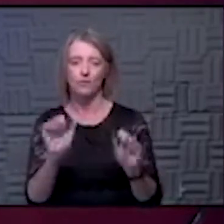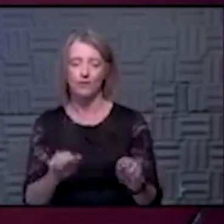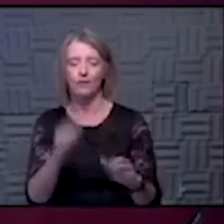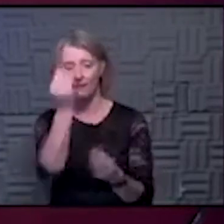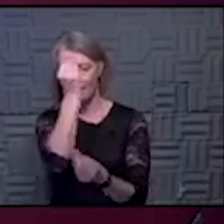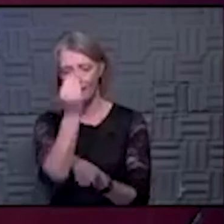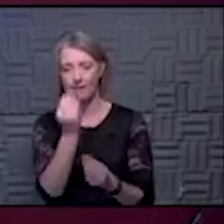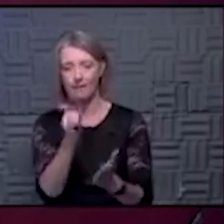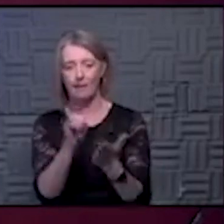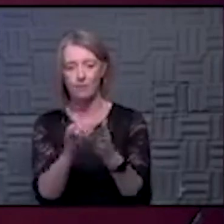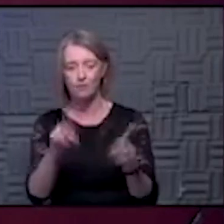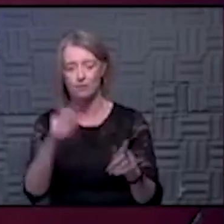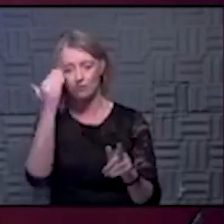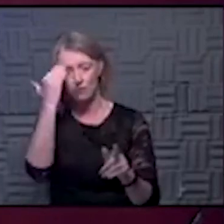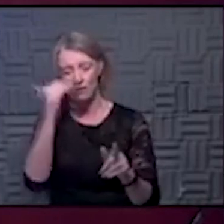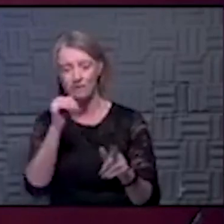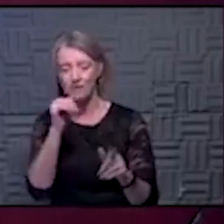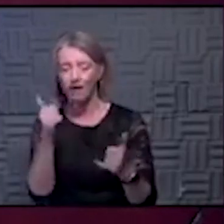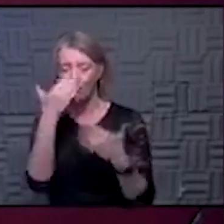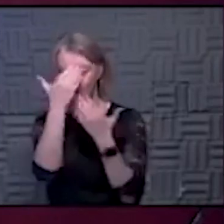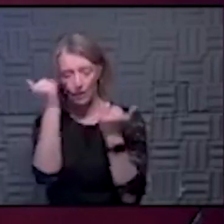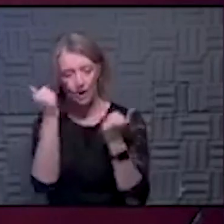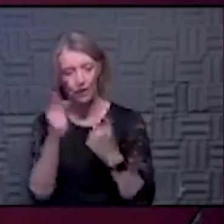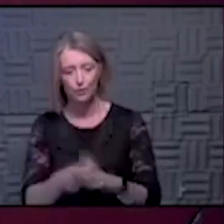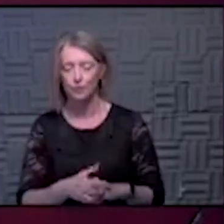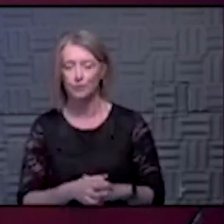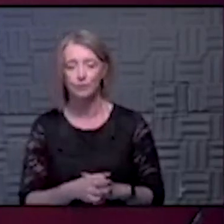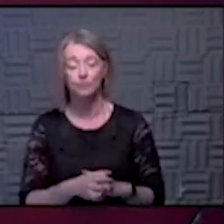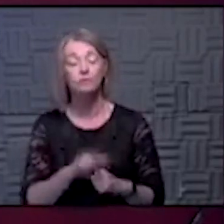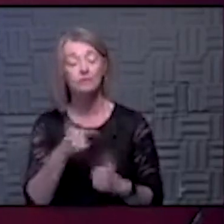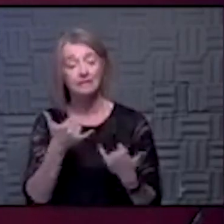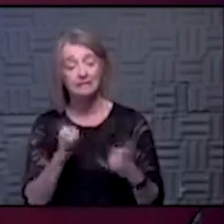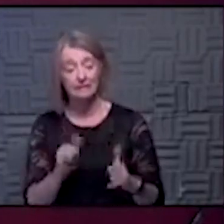letting that person know you are not forgotten.